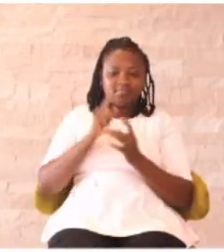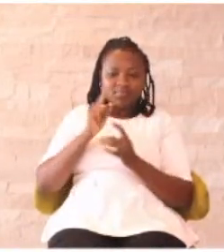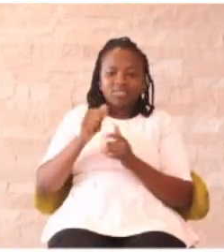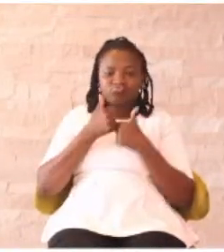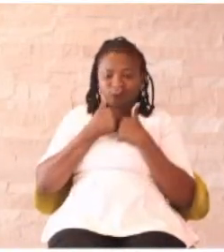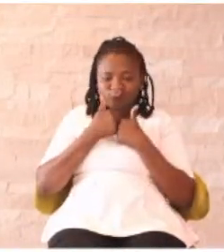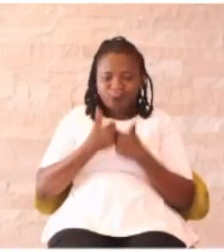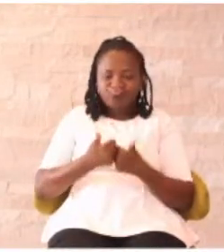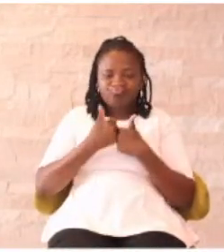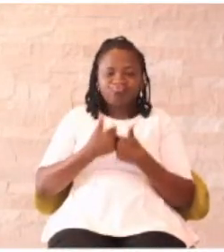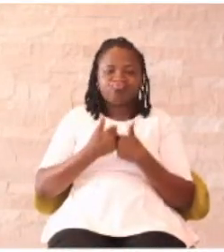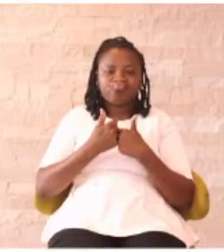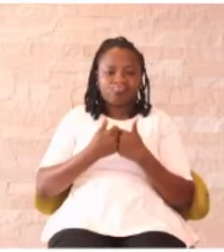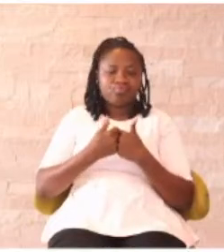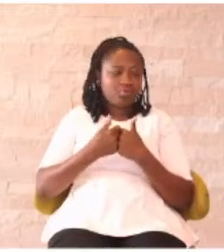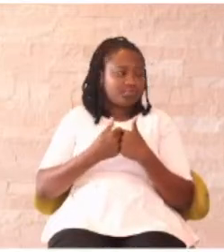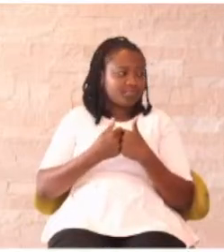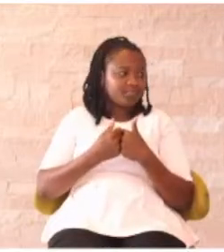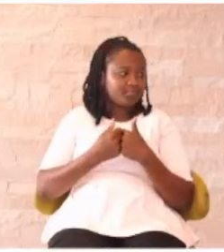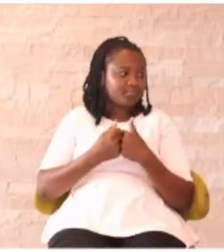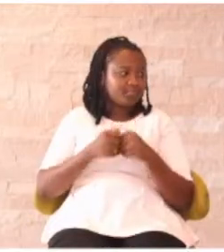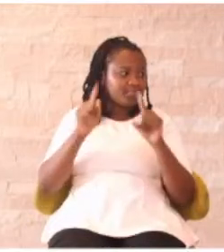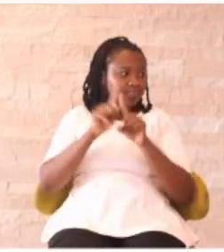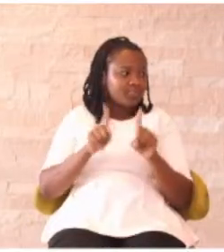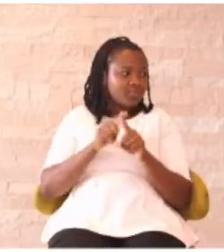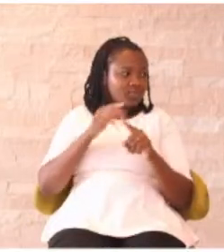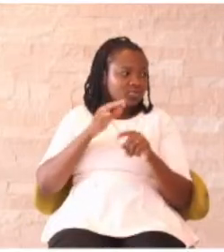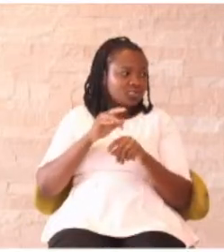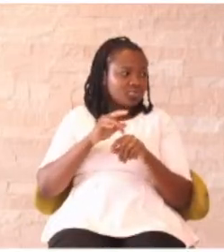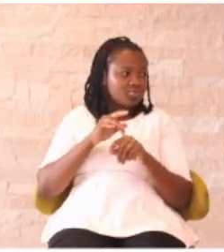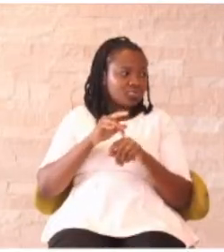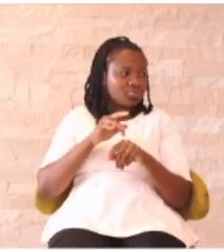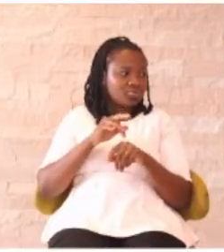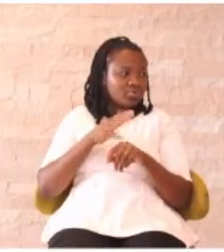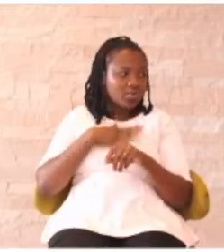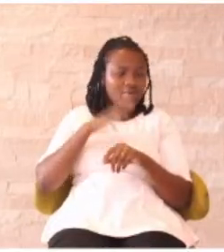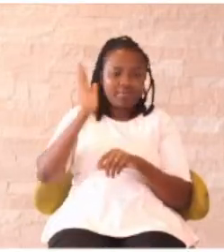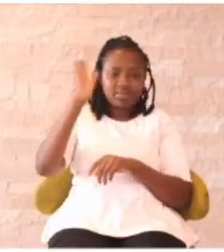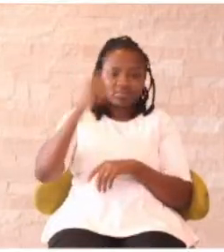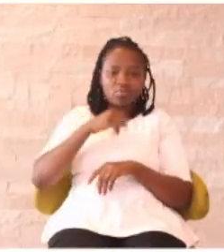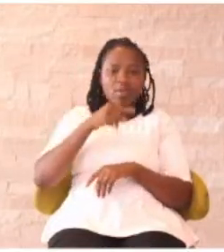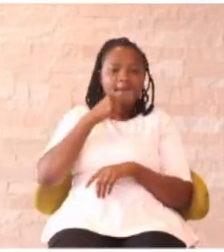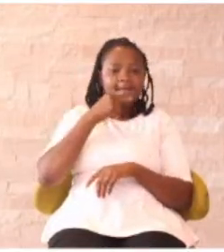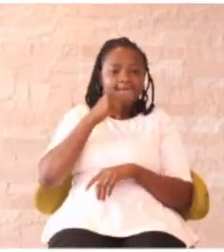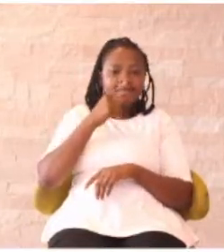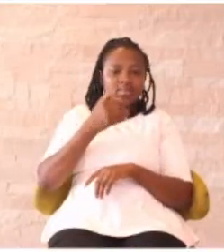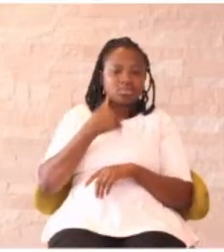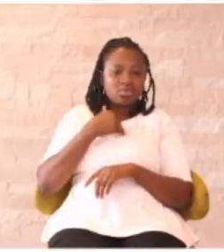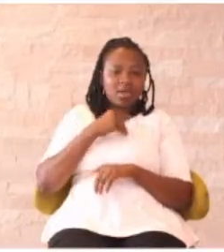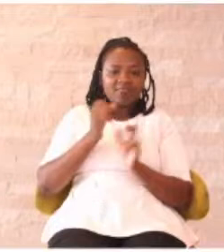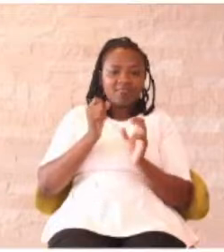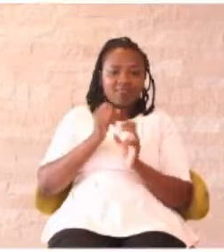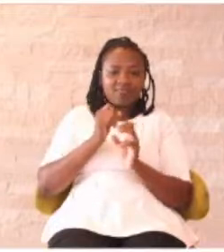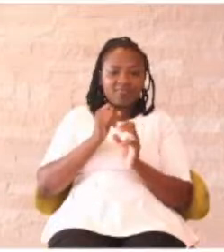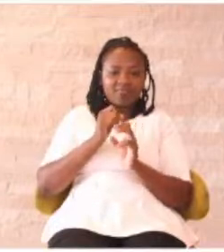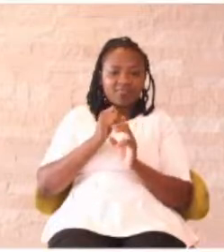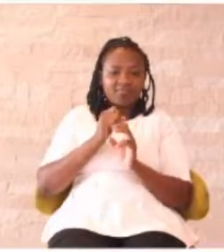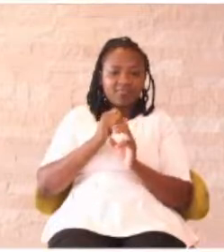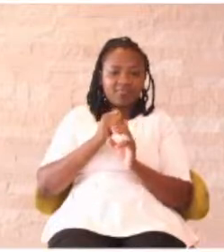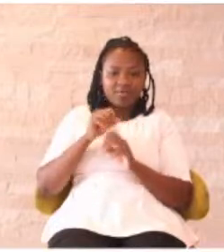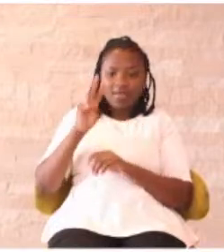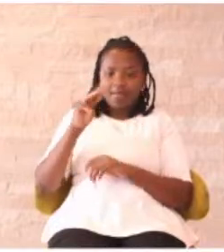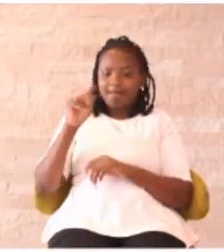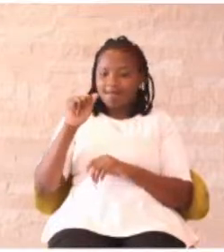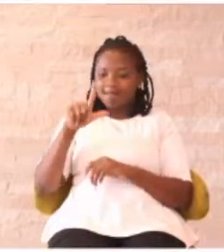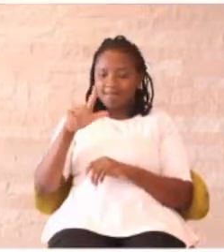direction. We during our presentations, we mentioned something about male inclusion, what we are calling male